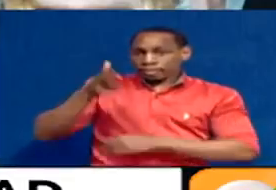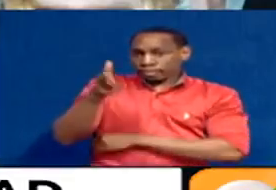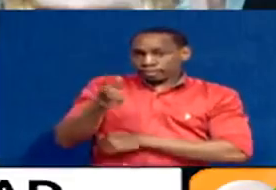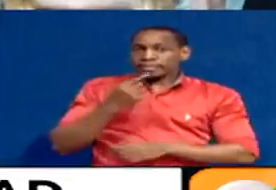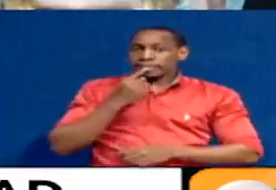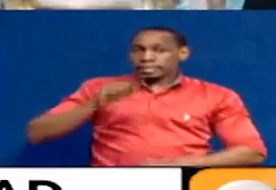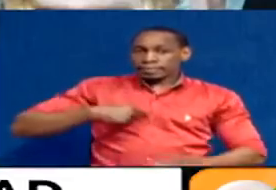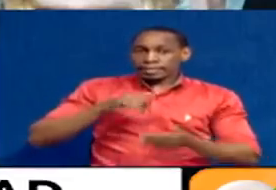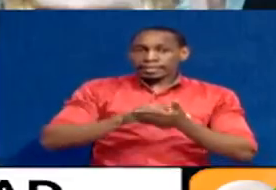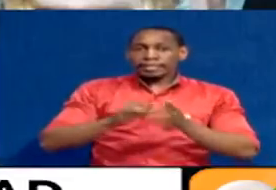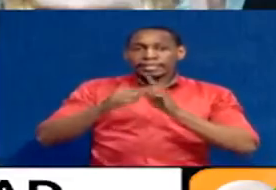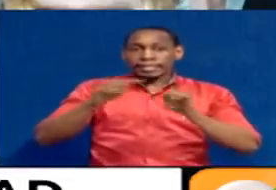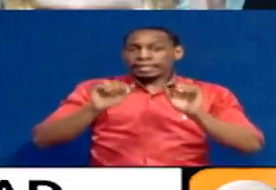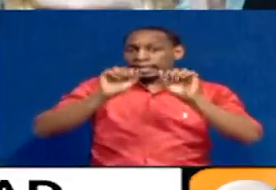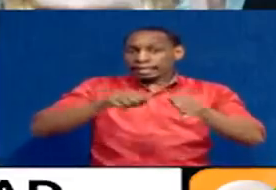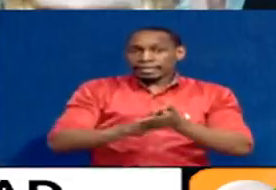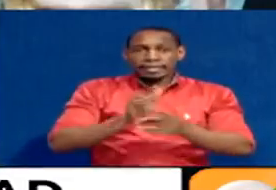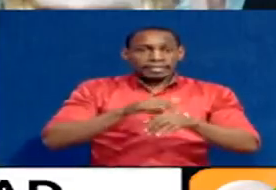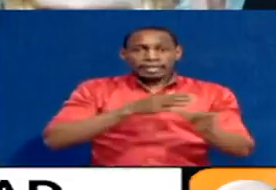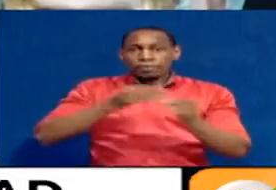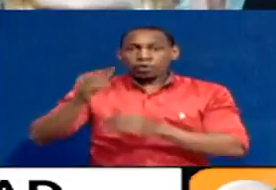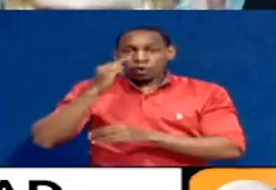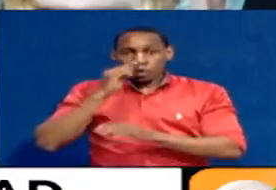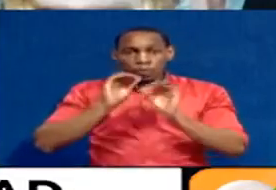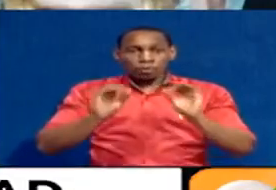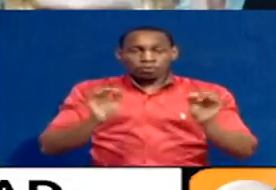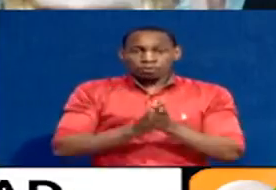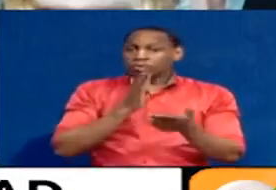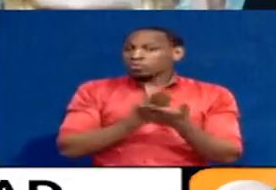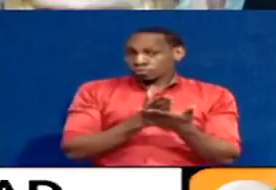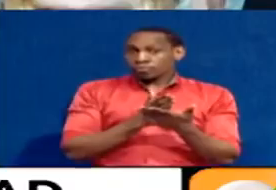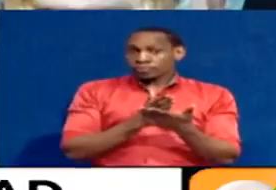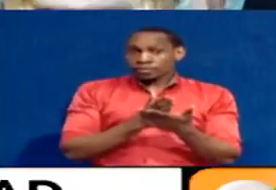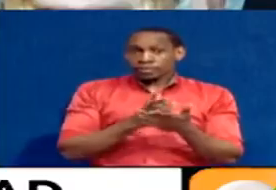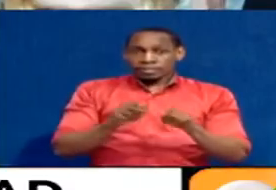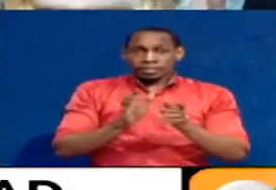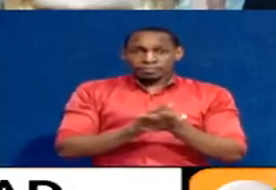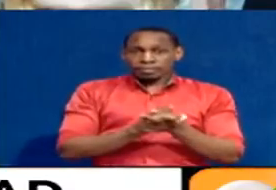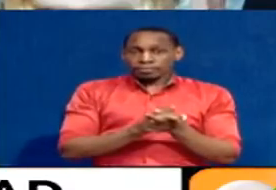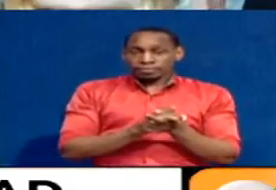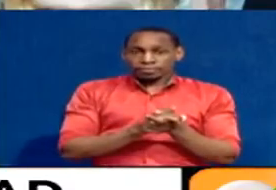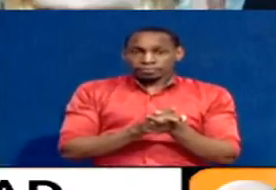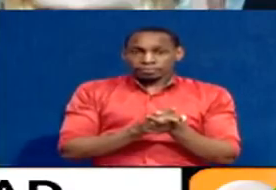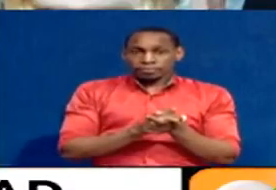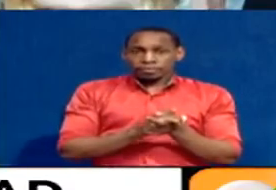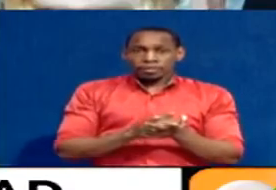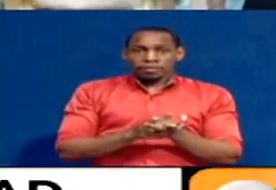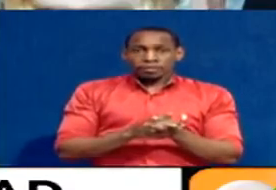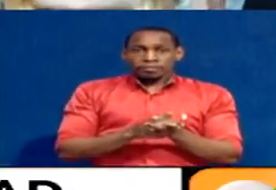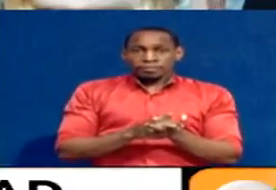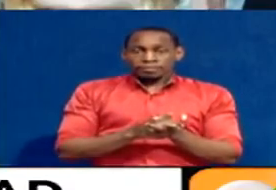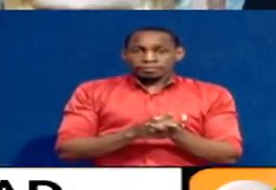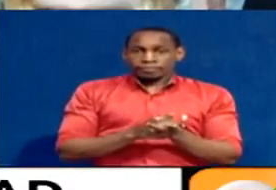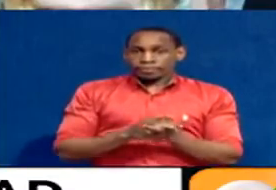me, telling me he was going to kill me if I didn't go home. Yeah, right? Picked the wrong little old lady!" Exclamation